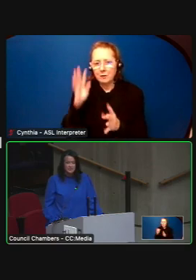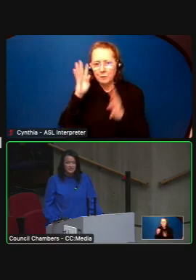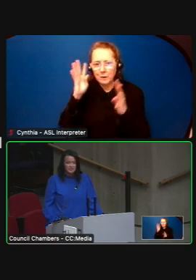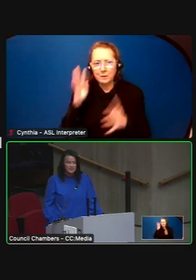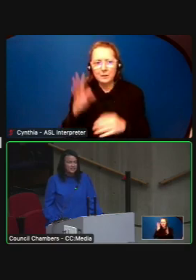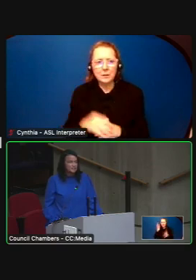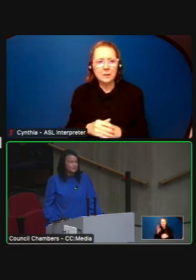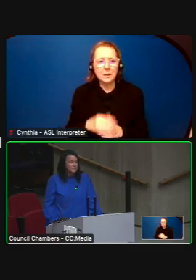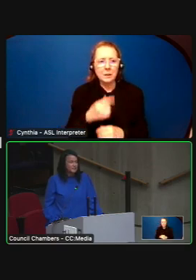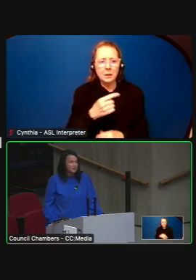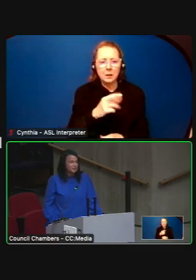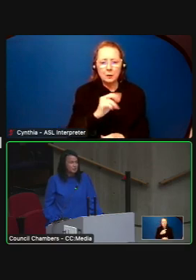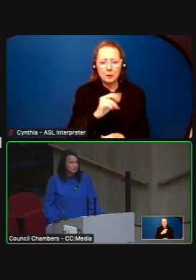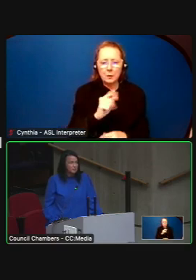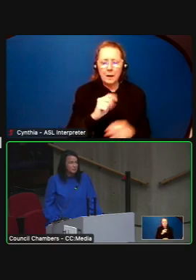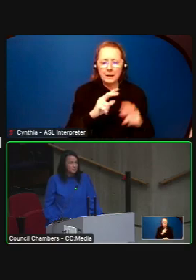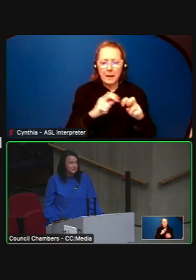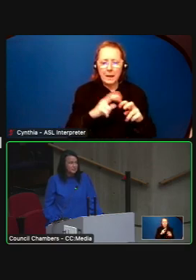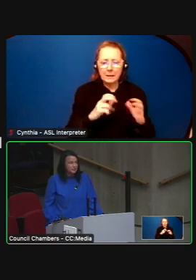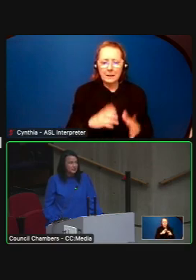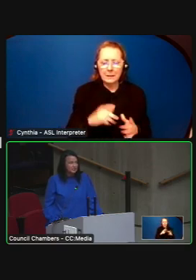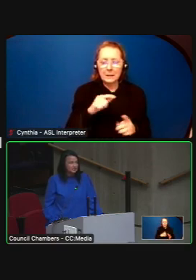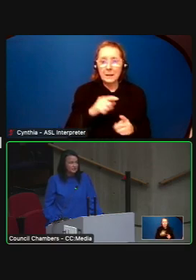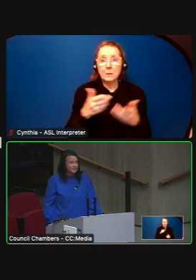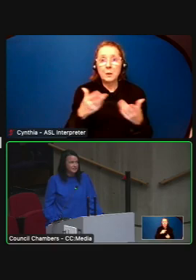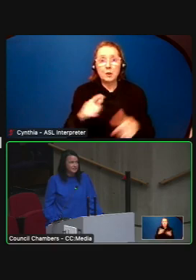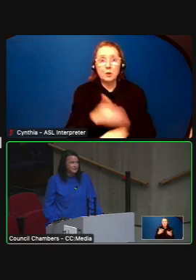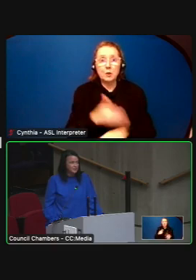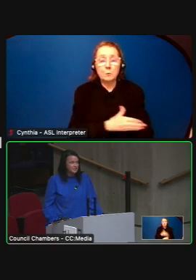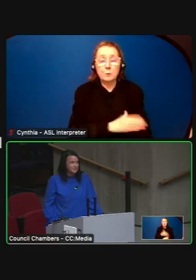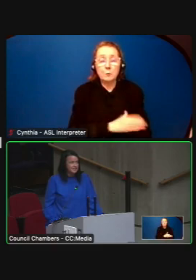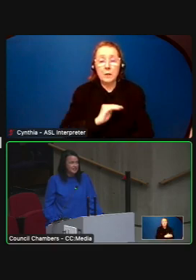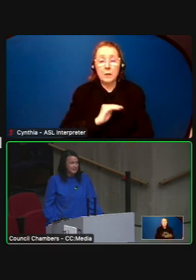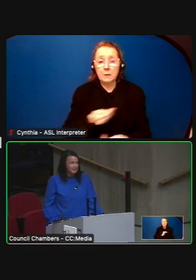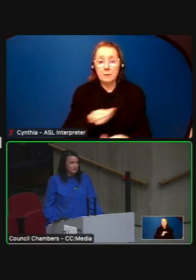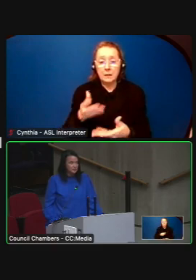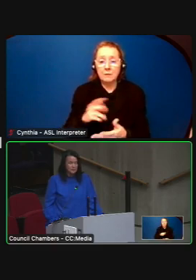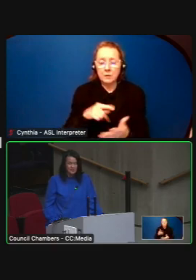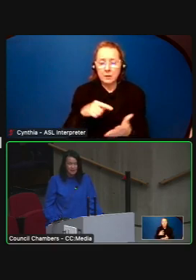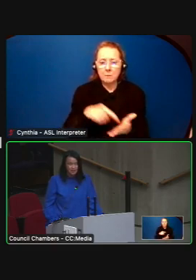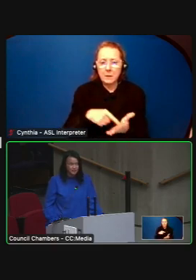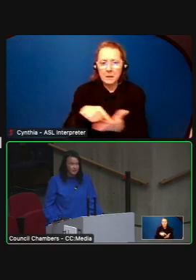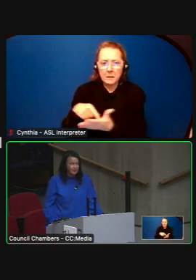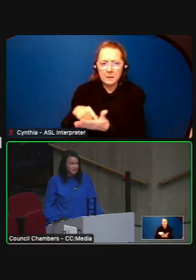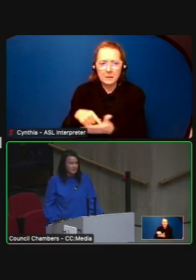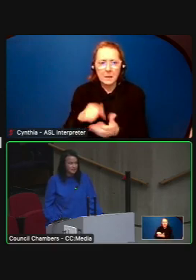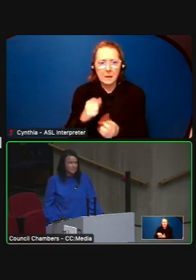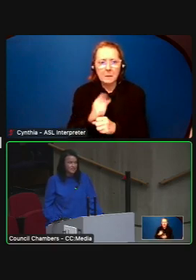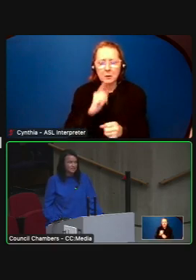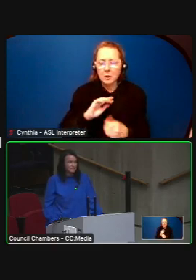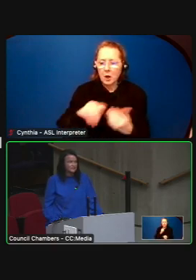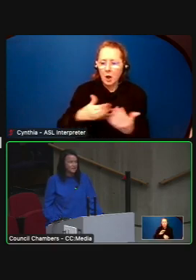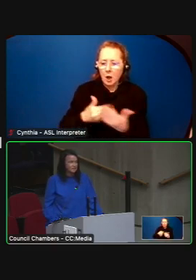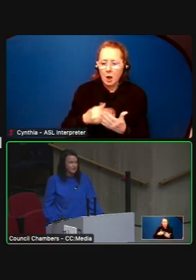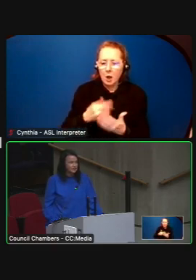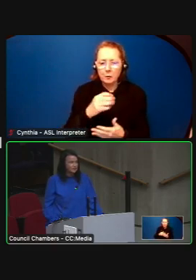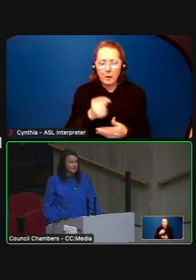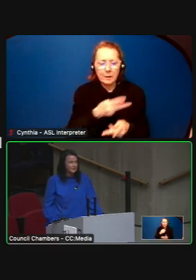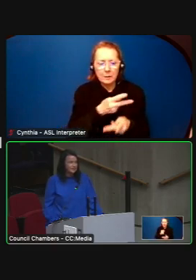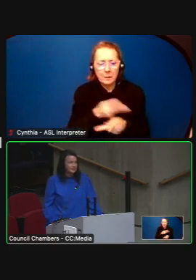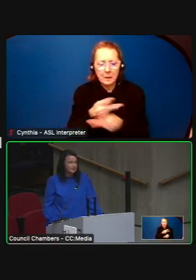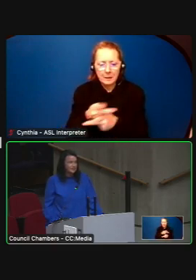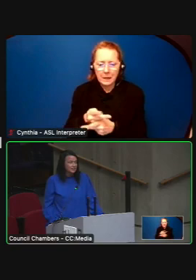analyst, which has been a huge improvement to our delivery of invoices and ensuring that all of our grants are maintained and on time